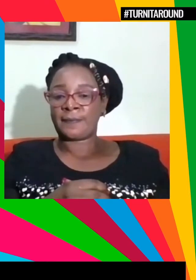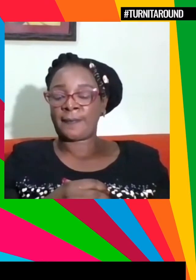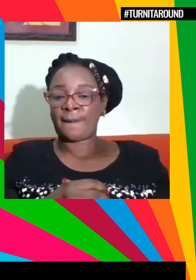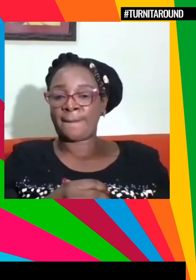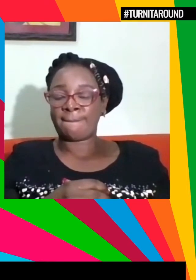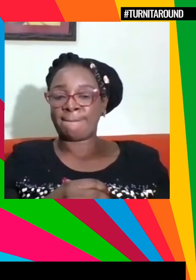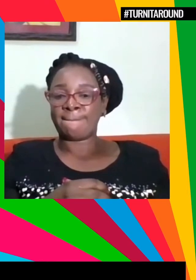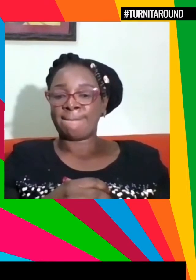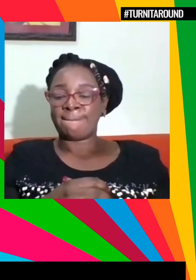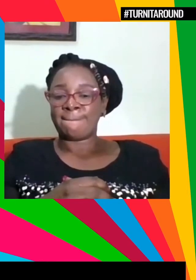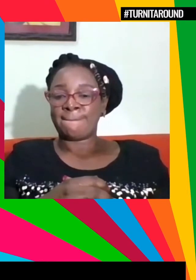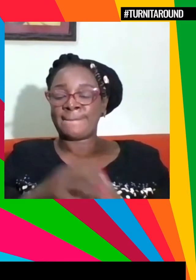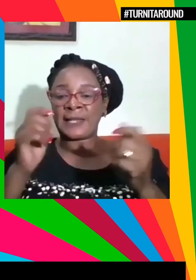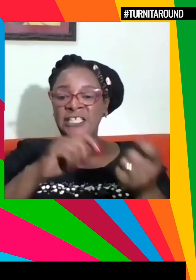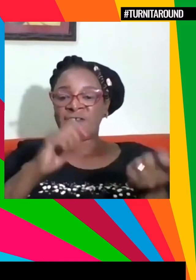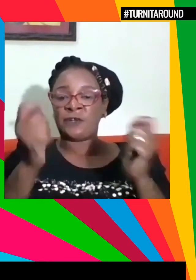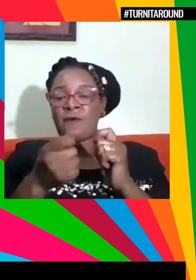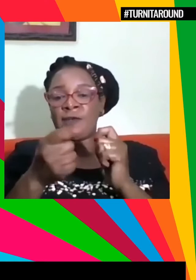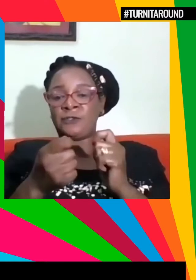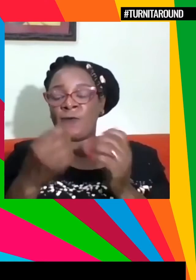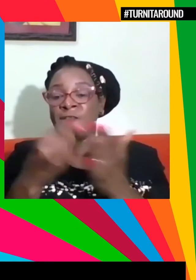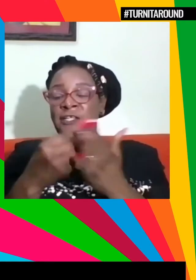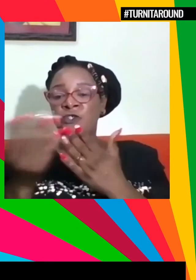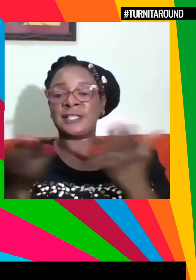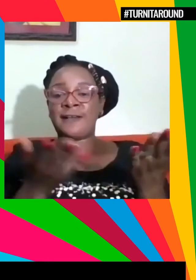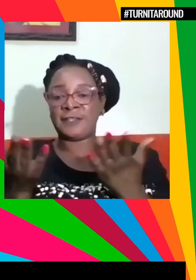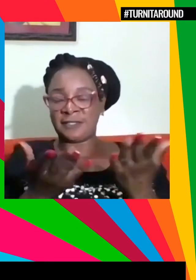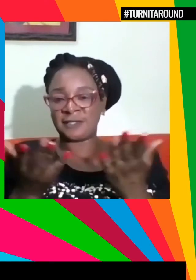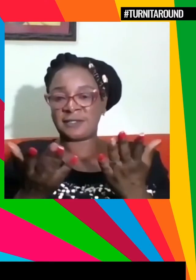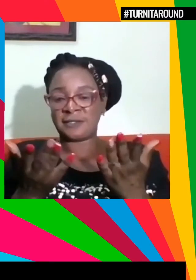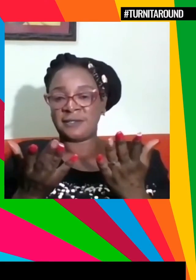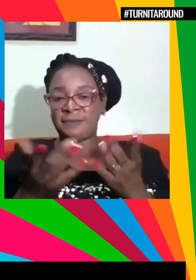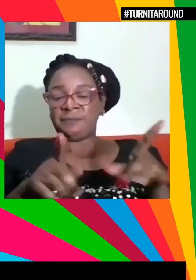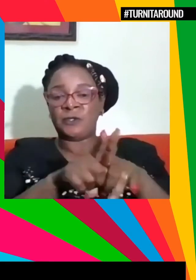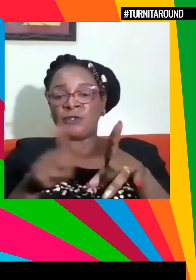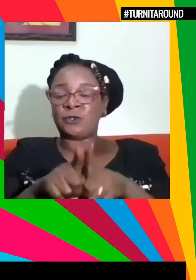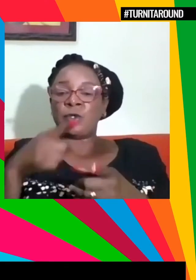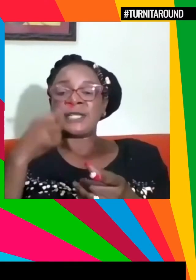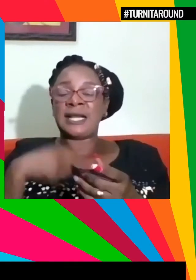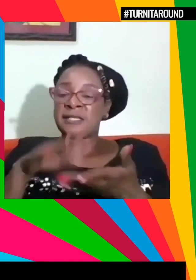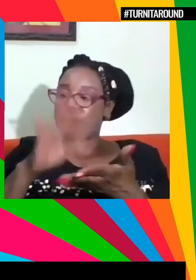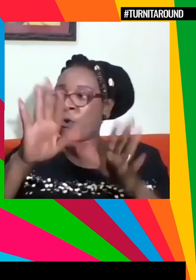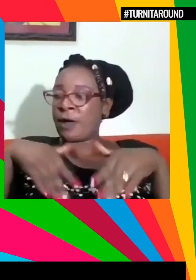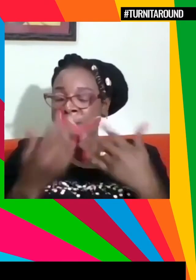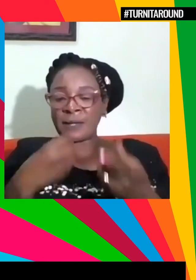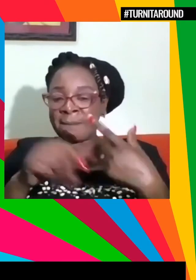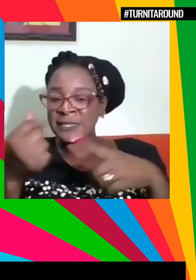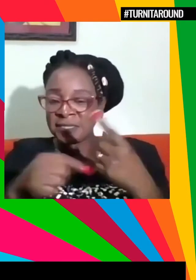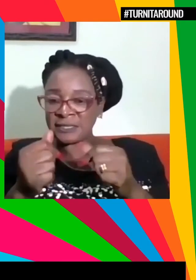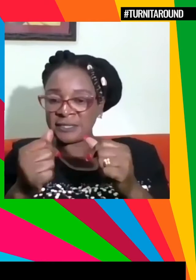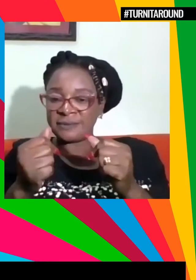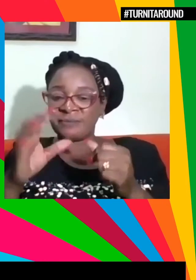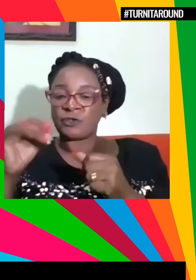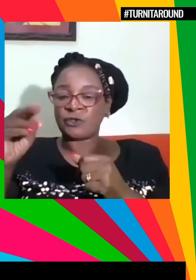So shifting over to financial services, tell us a little bit about how CPI approaches ocean-bound